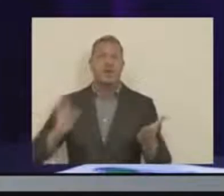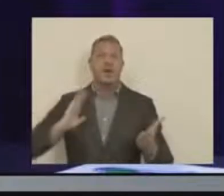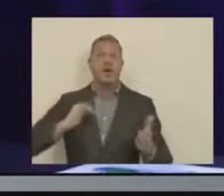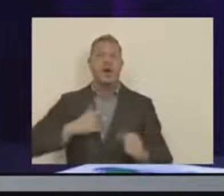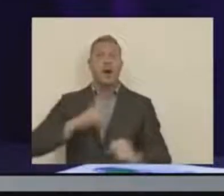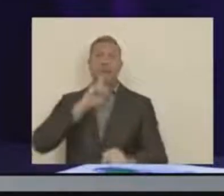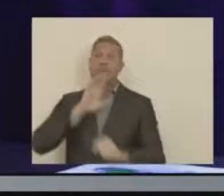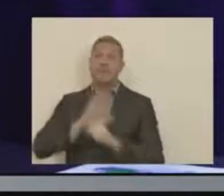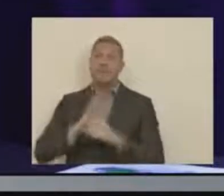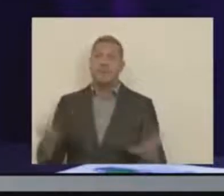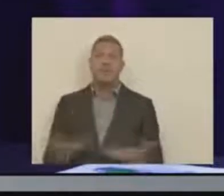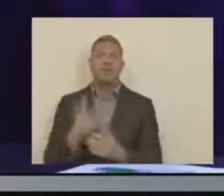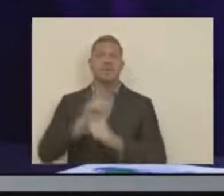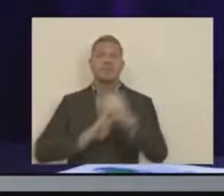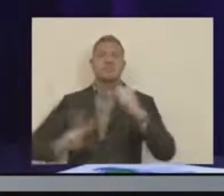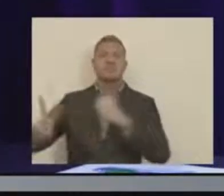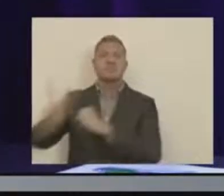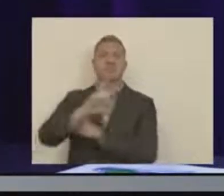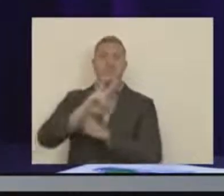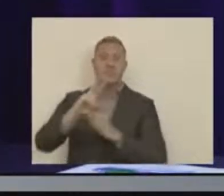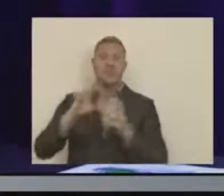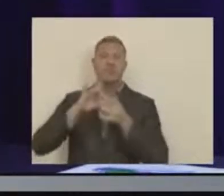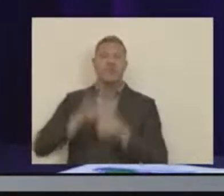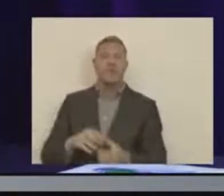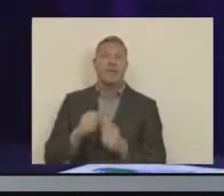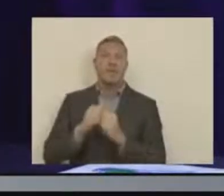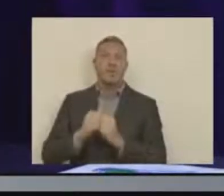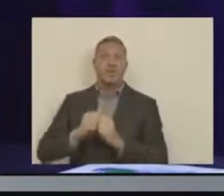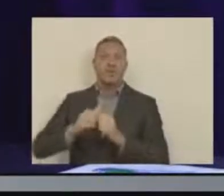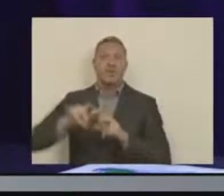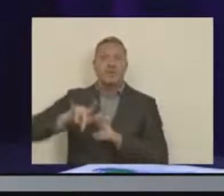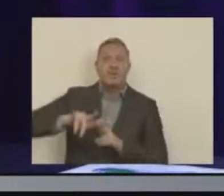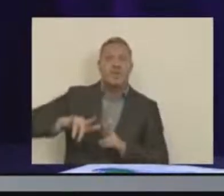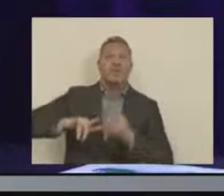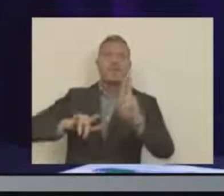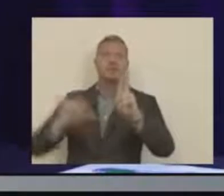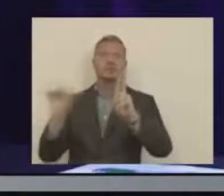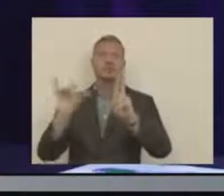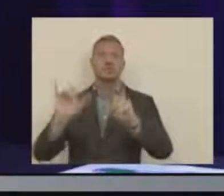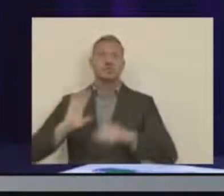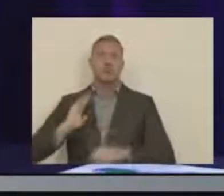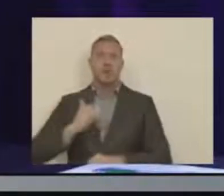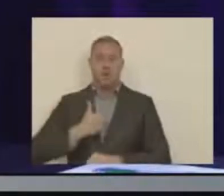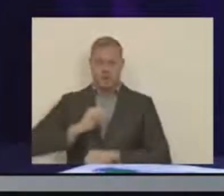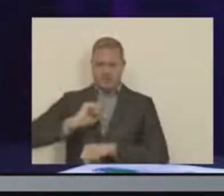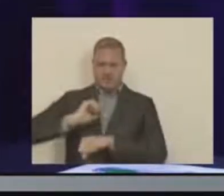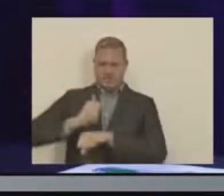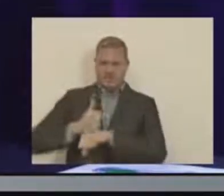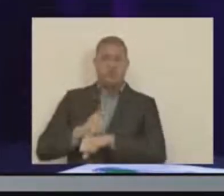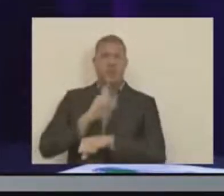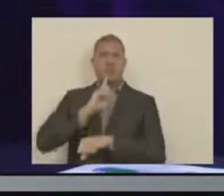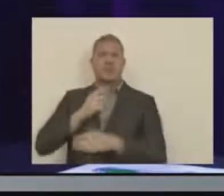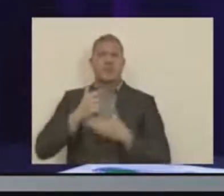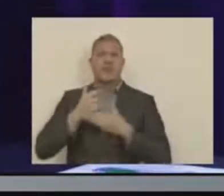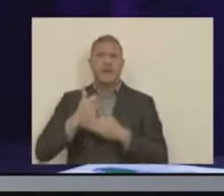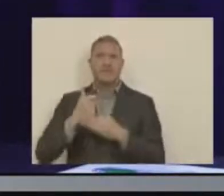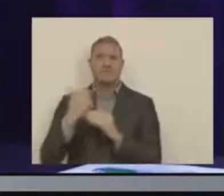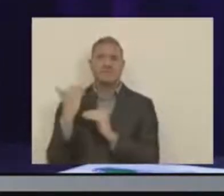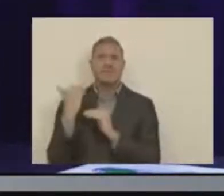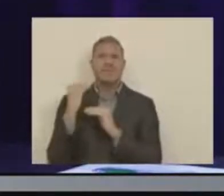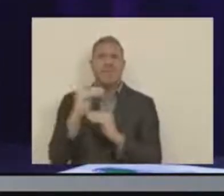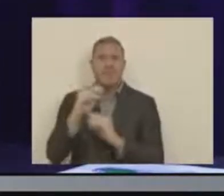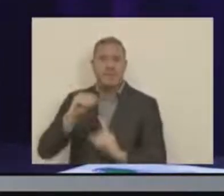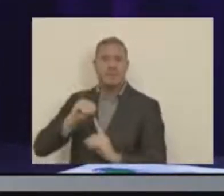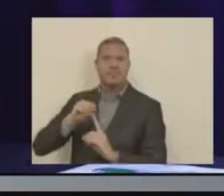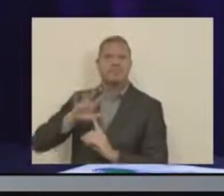also extends into our launches. Our air launch platform allows us to minimize the environmental impact to surrounding areas. Most